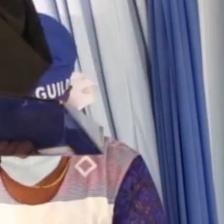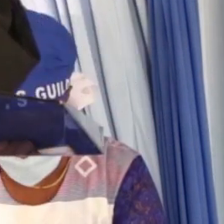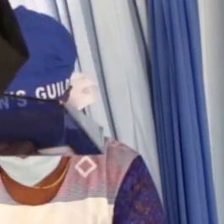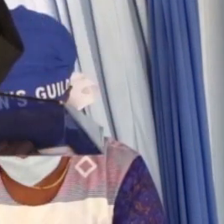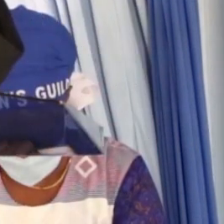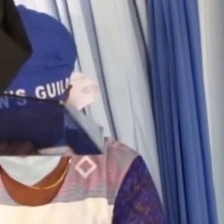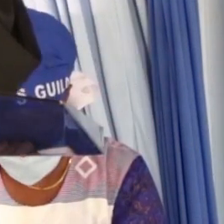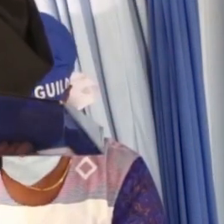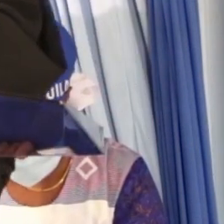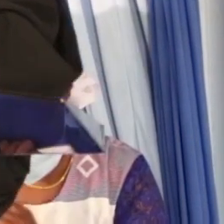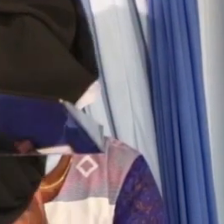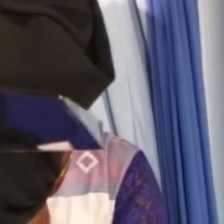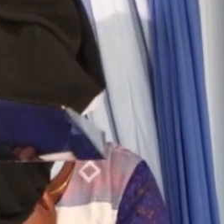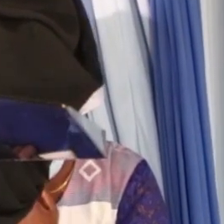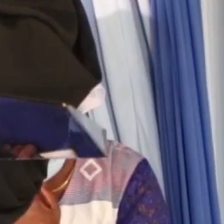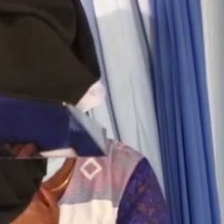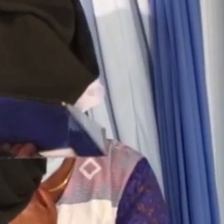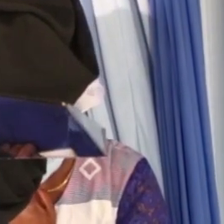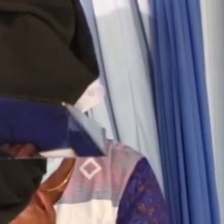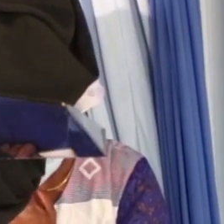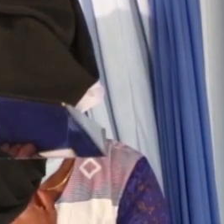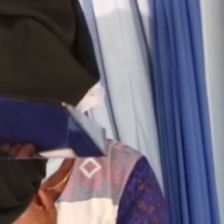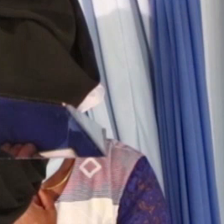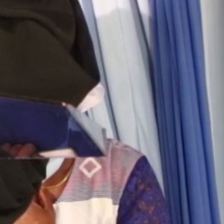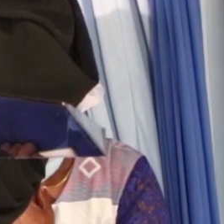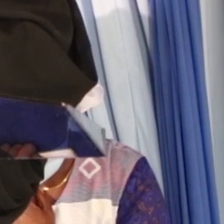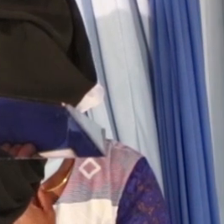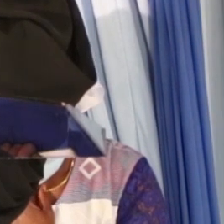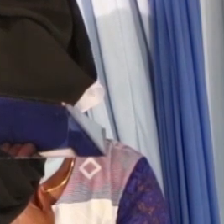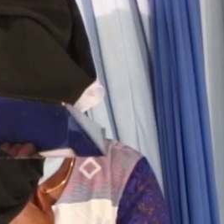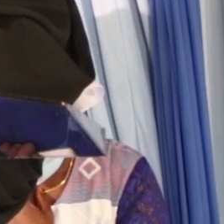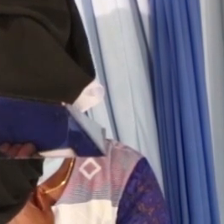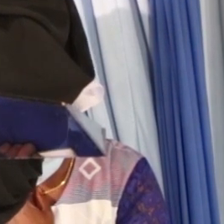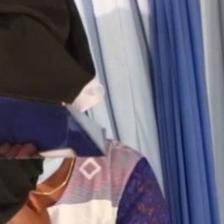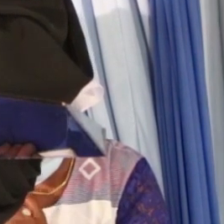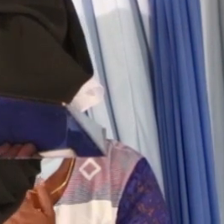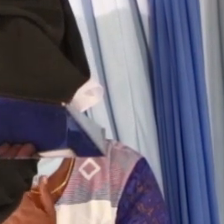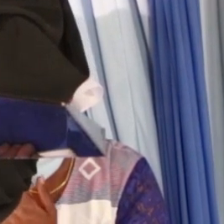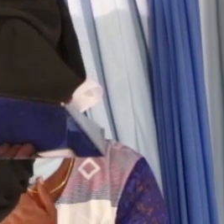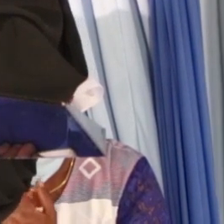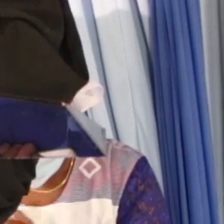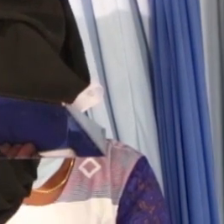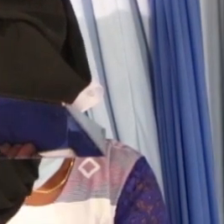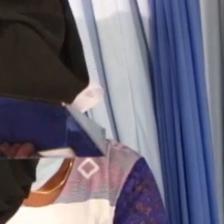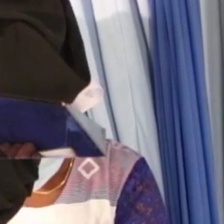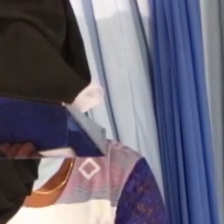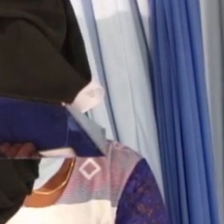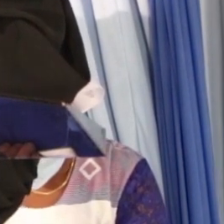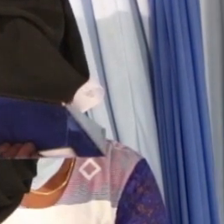we once again commit ourselves. It is true that though the children of